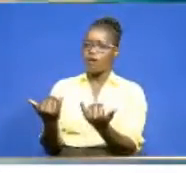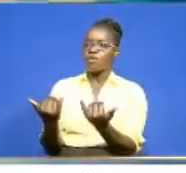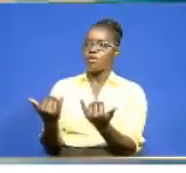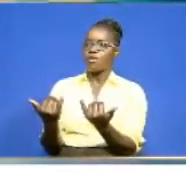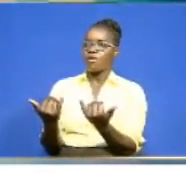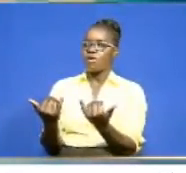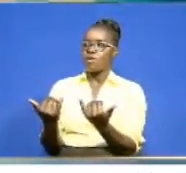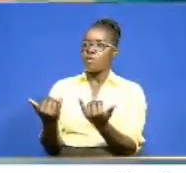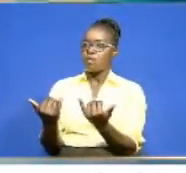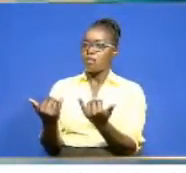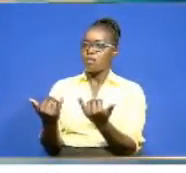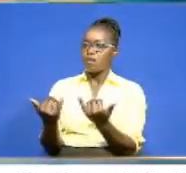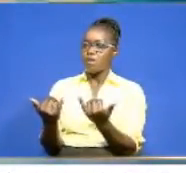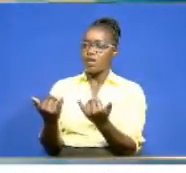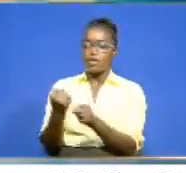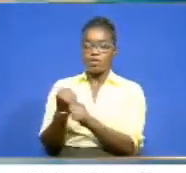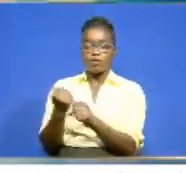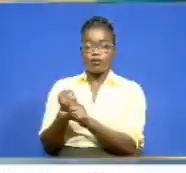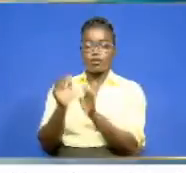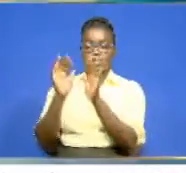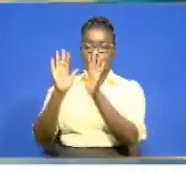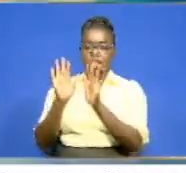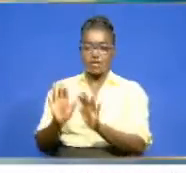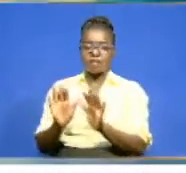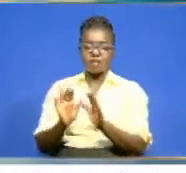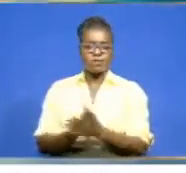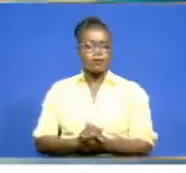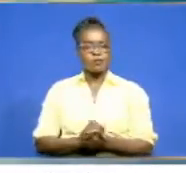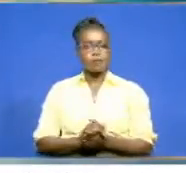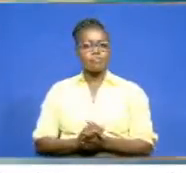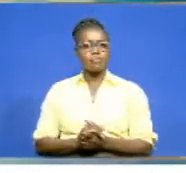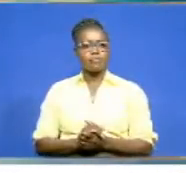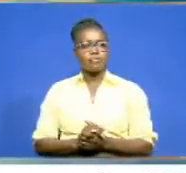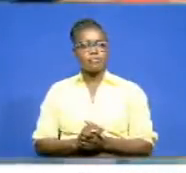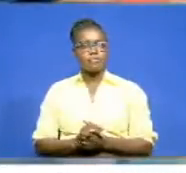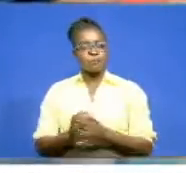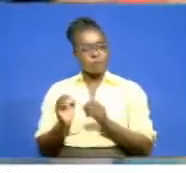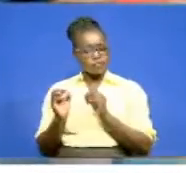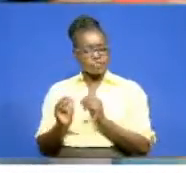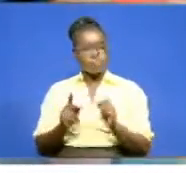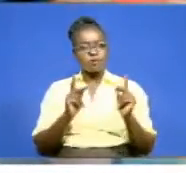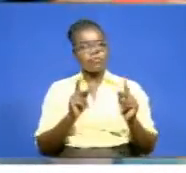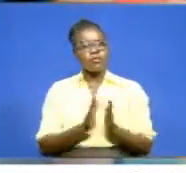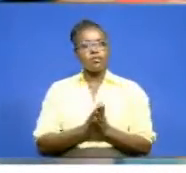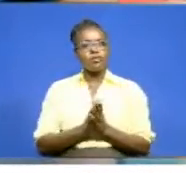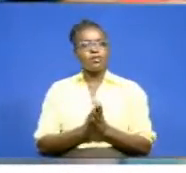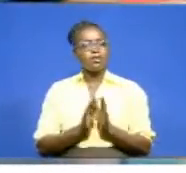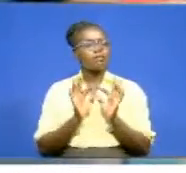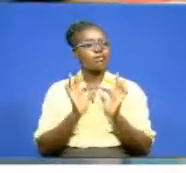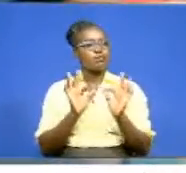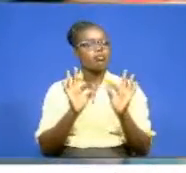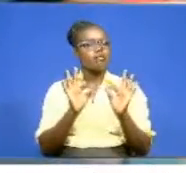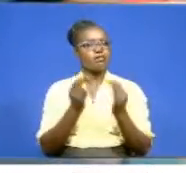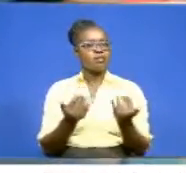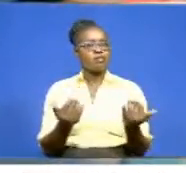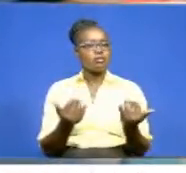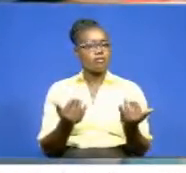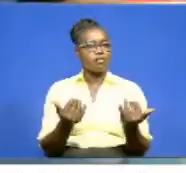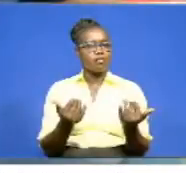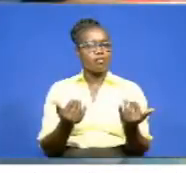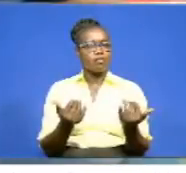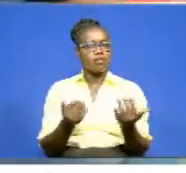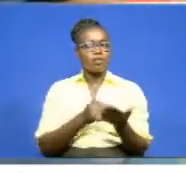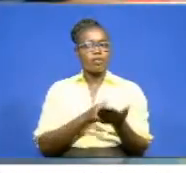the notes and they will do what is necessary. Okay. Yeah. another exemplary thing witnessed over the weekend of